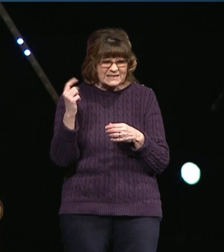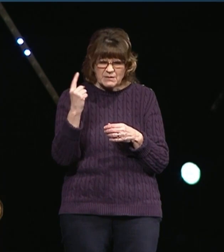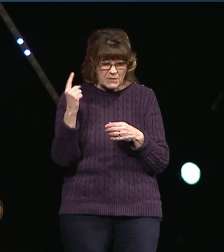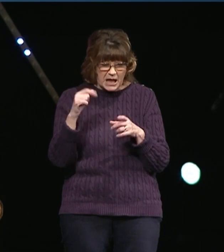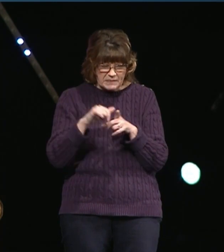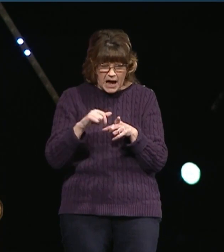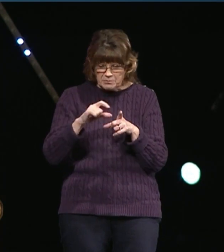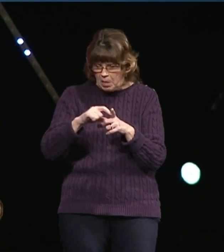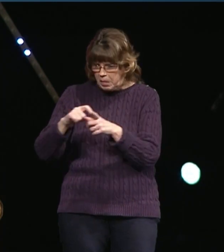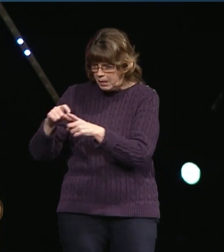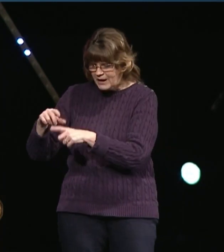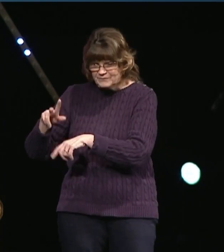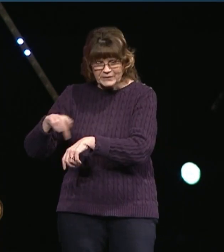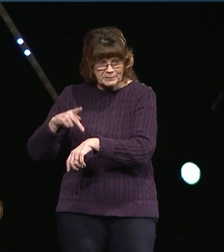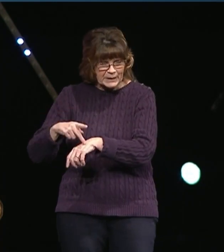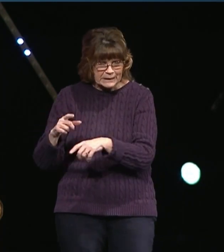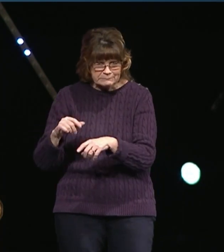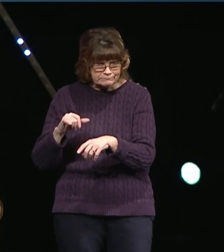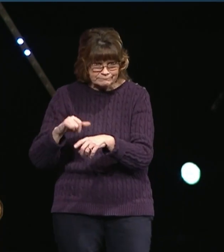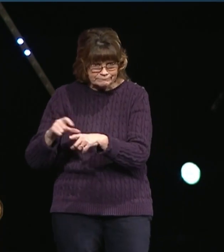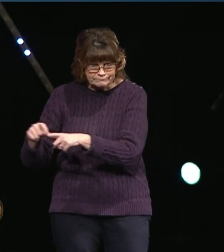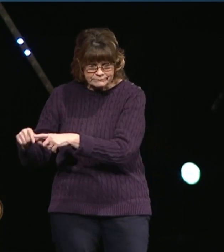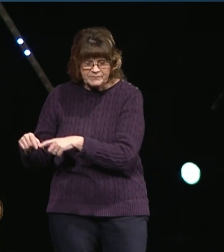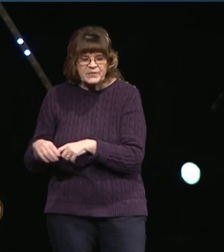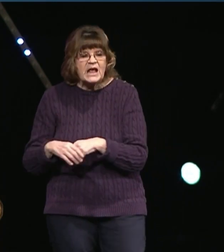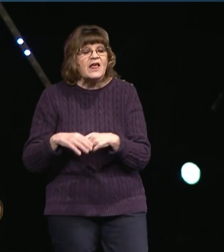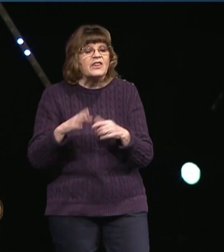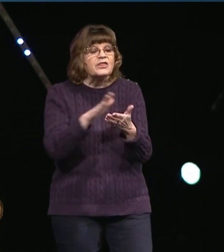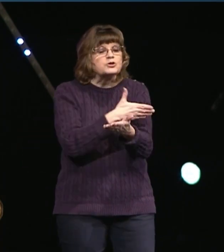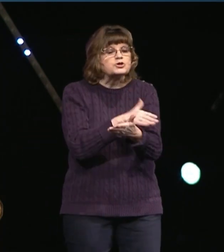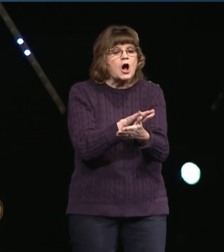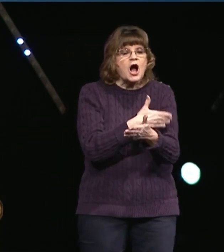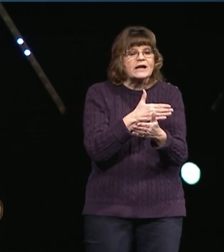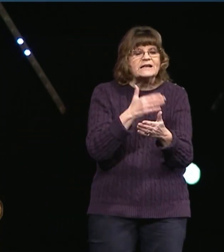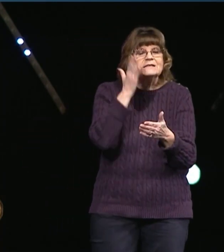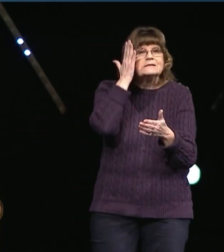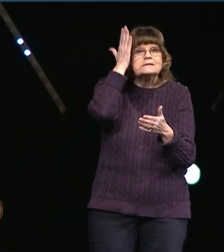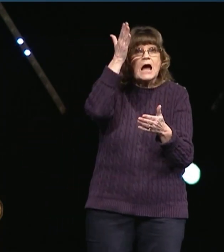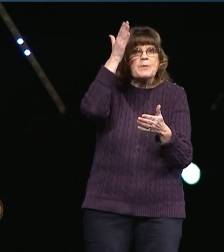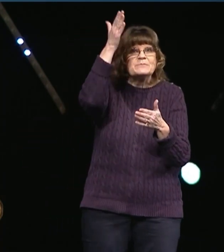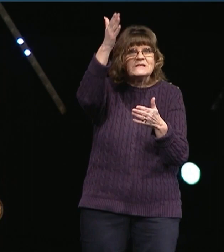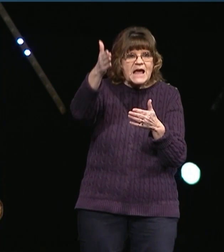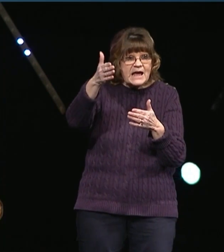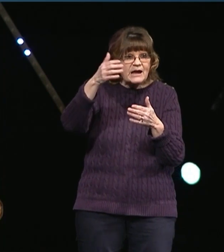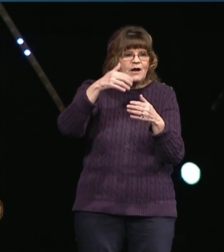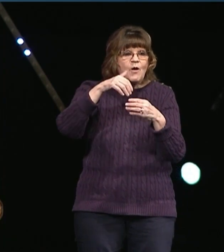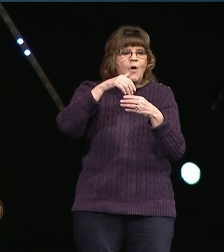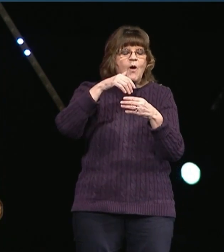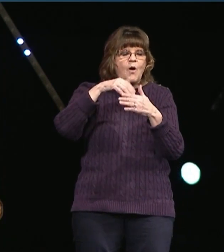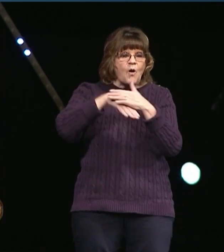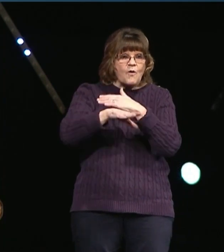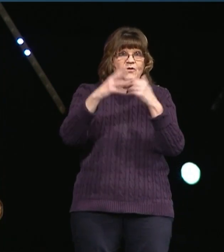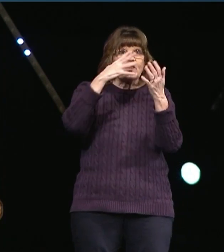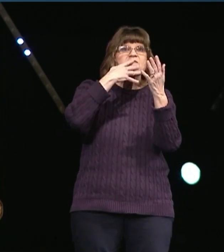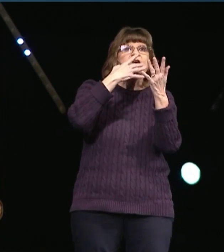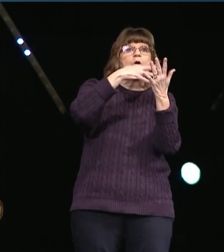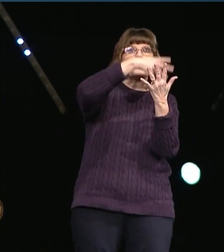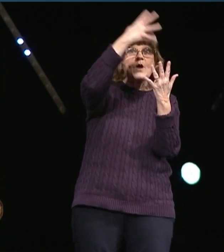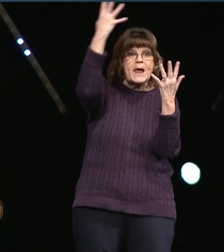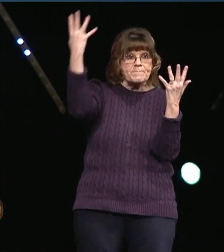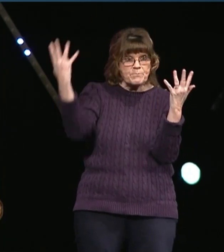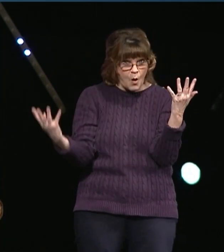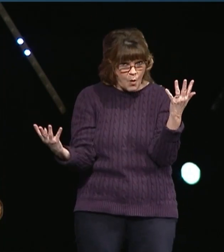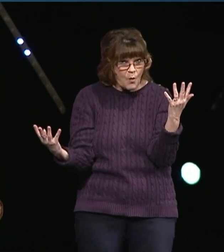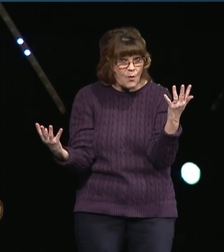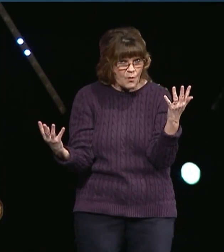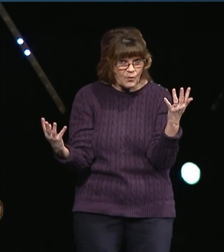that. The song is Somewhere Over the Rainbow, and it was one of my dad's favorite songs. As he laid in the